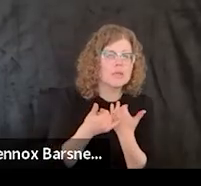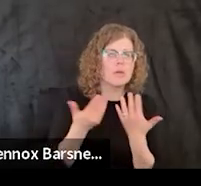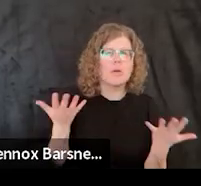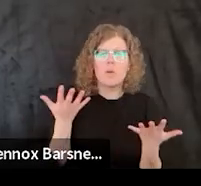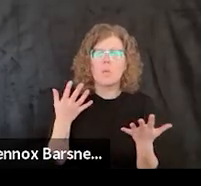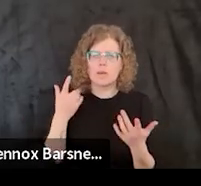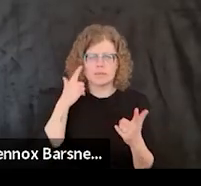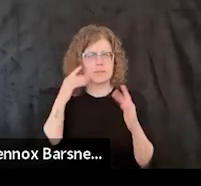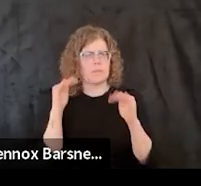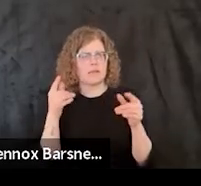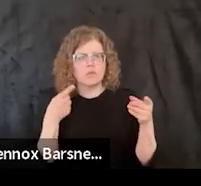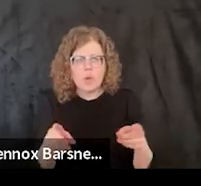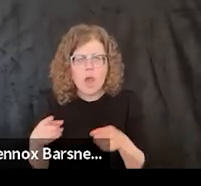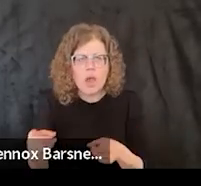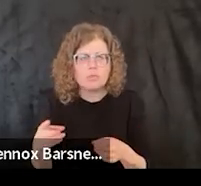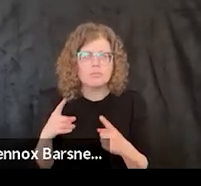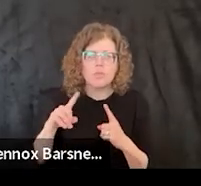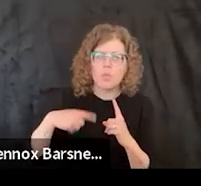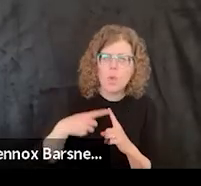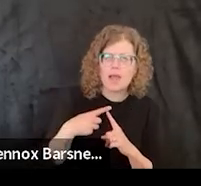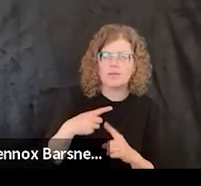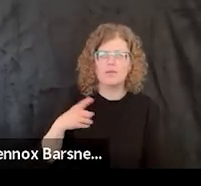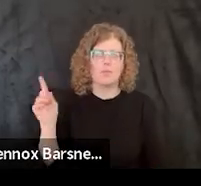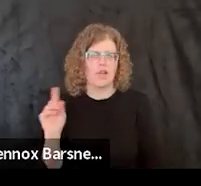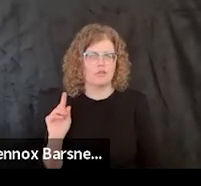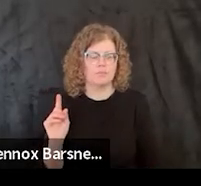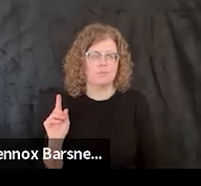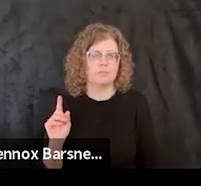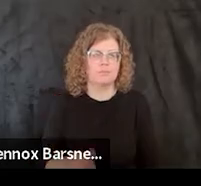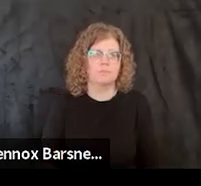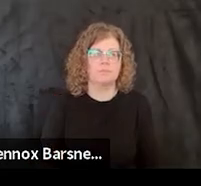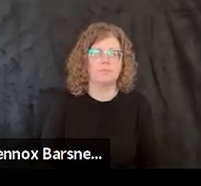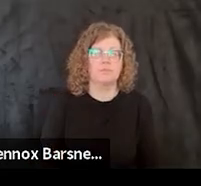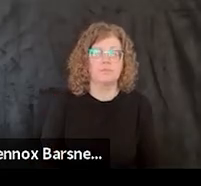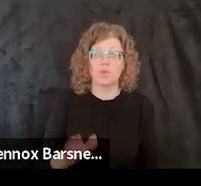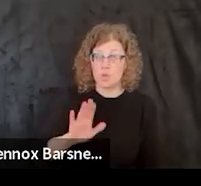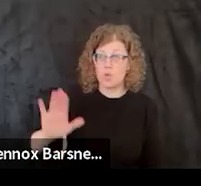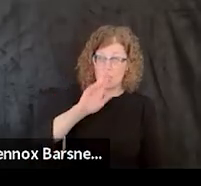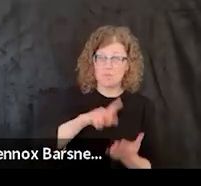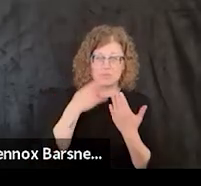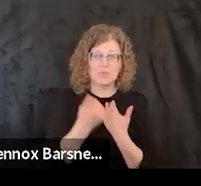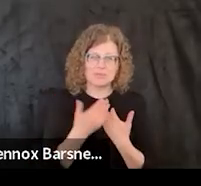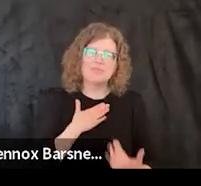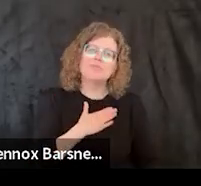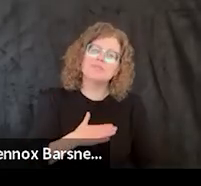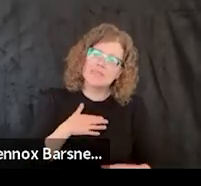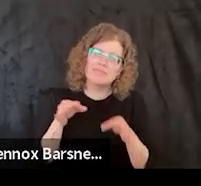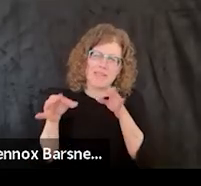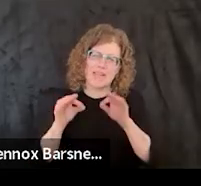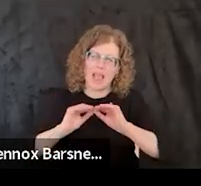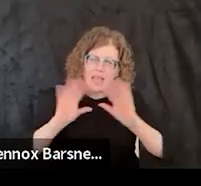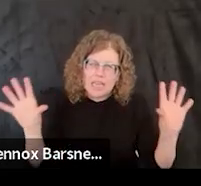when it will take place, and where it will take place. In your project description, be clear, straightforward, and